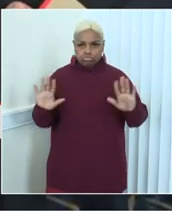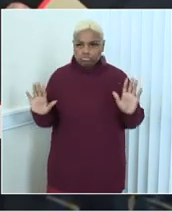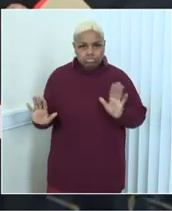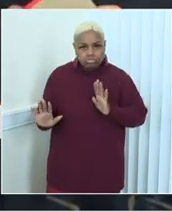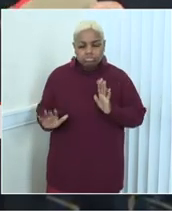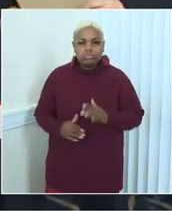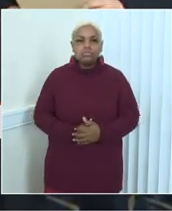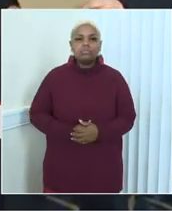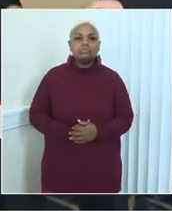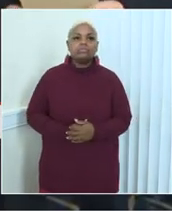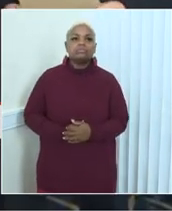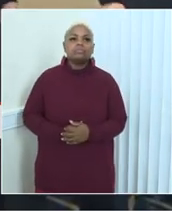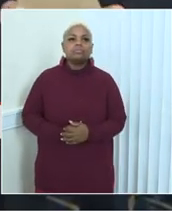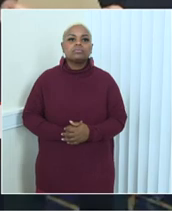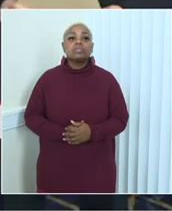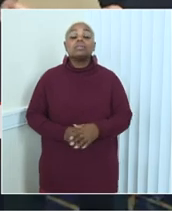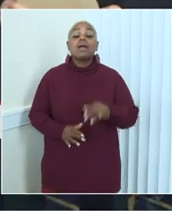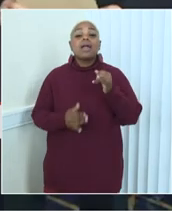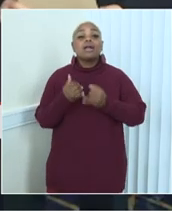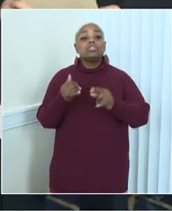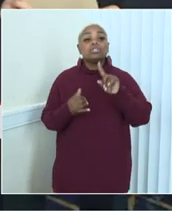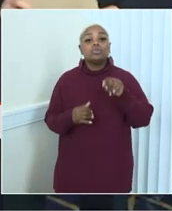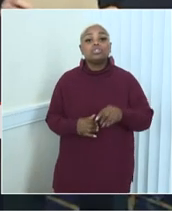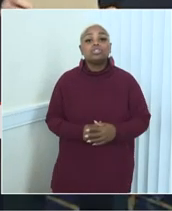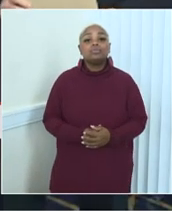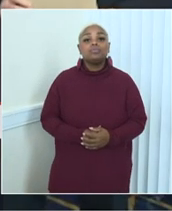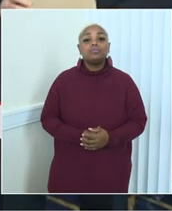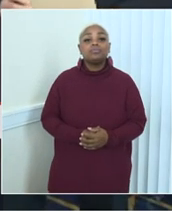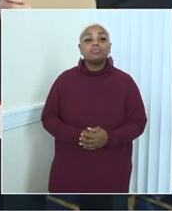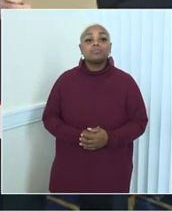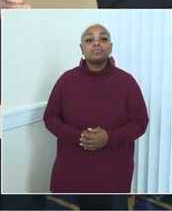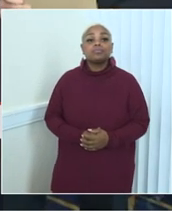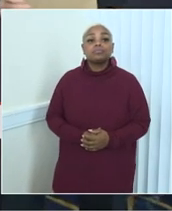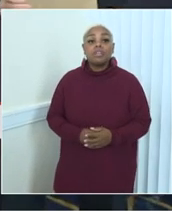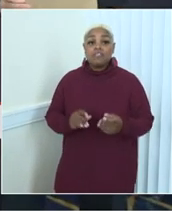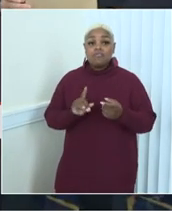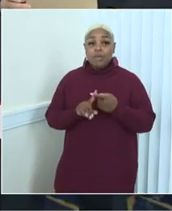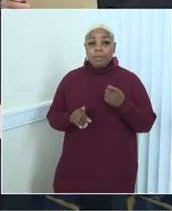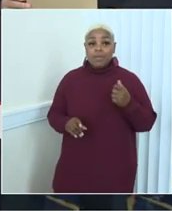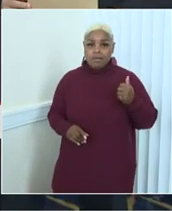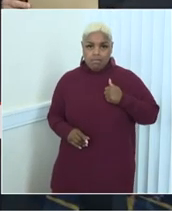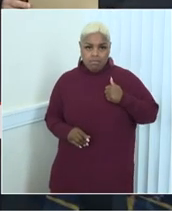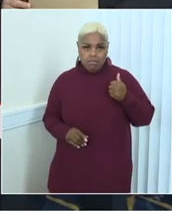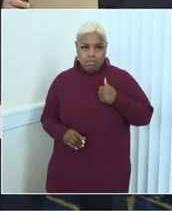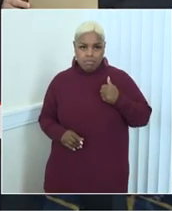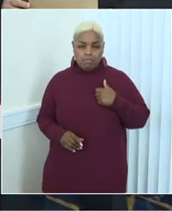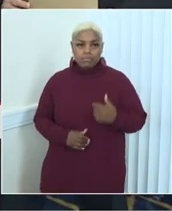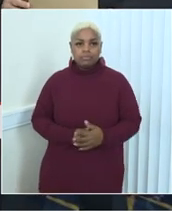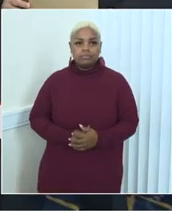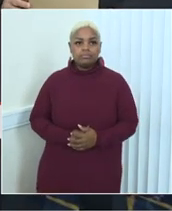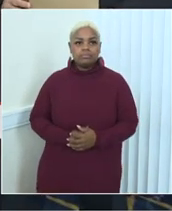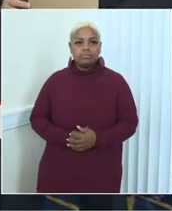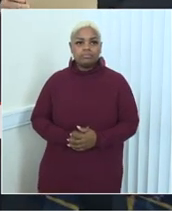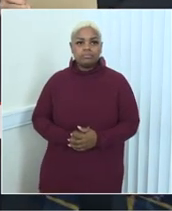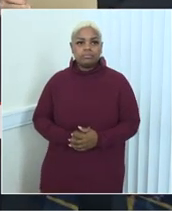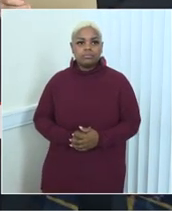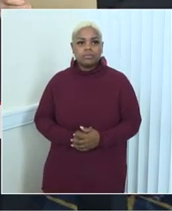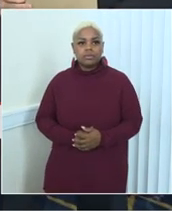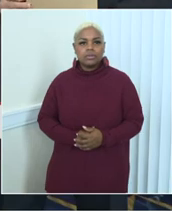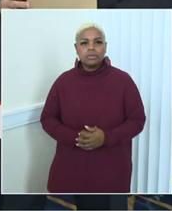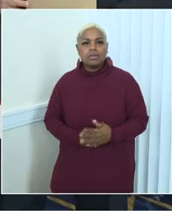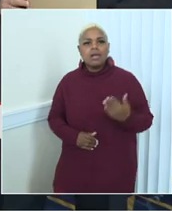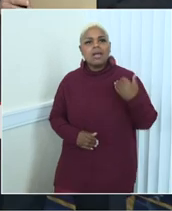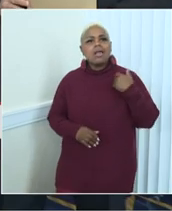thank you very much. Ronan from Perspectives TV from Canada. Since last night, there's been a lot of posts on social